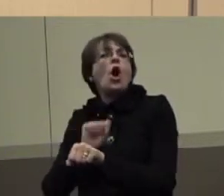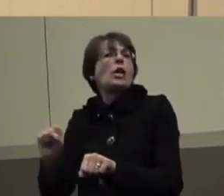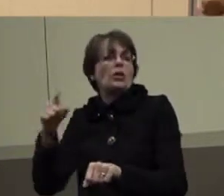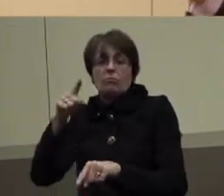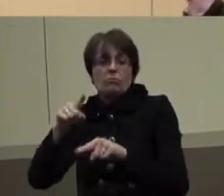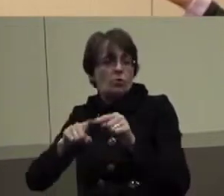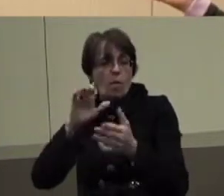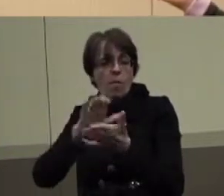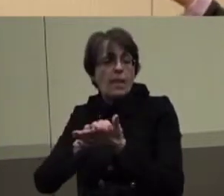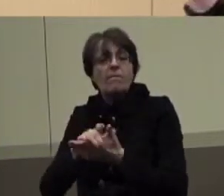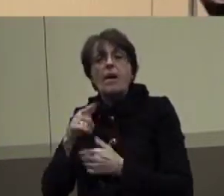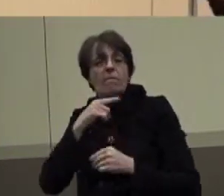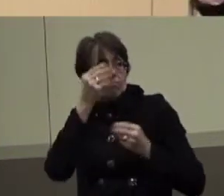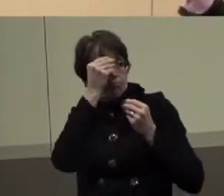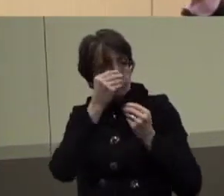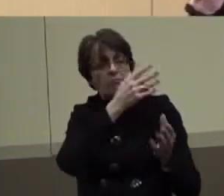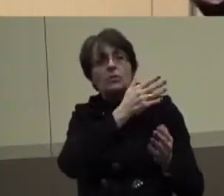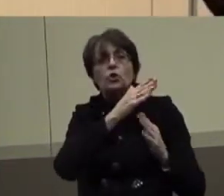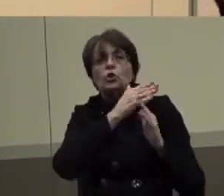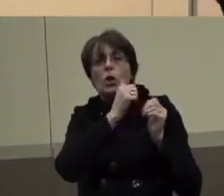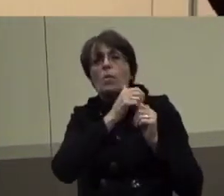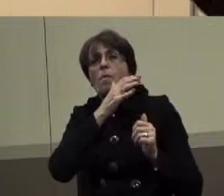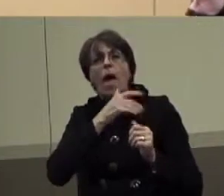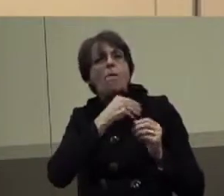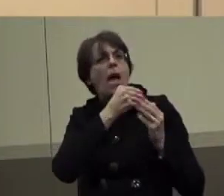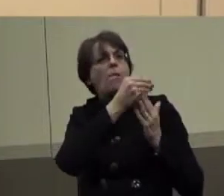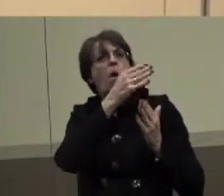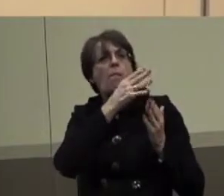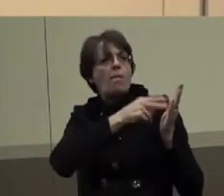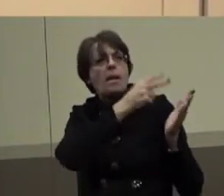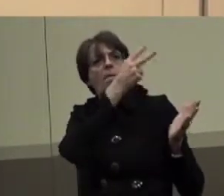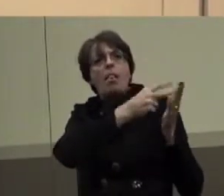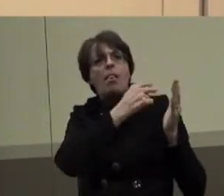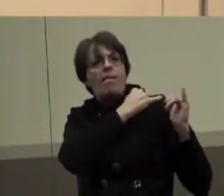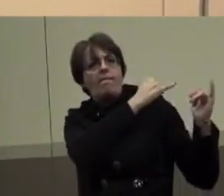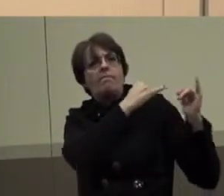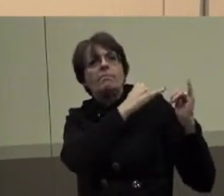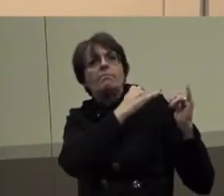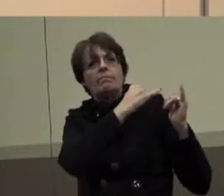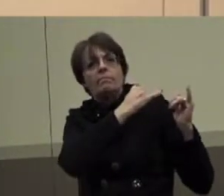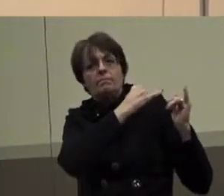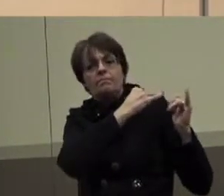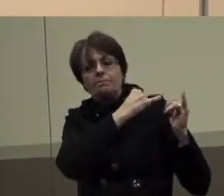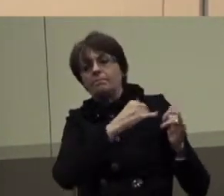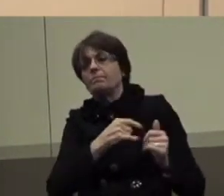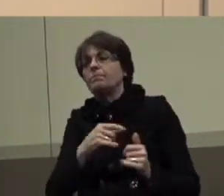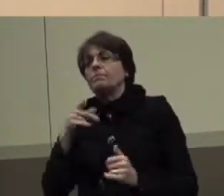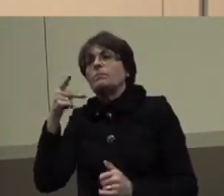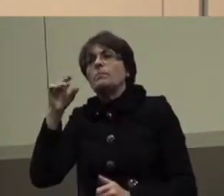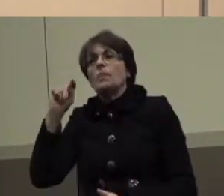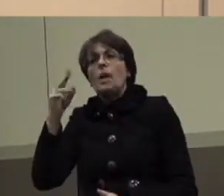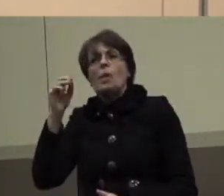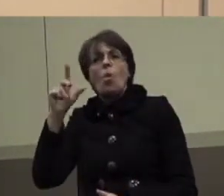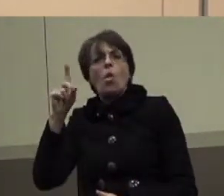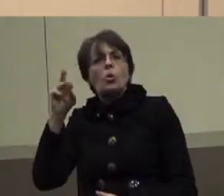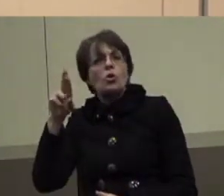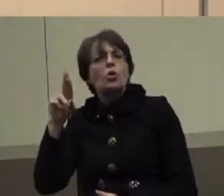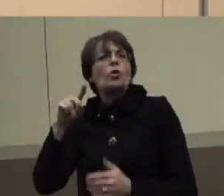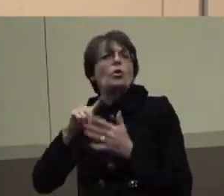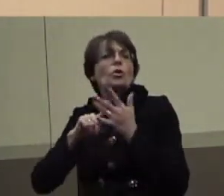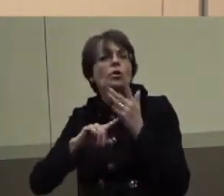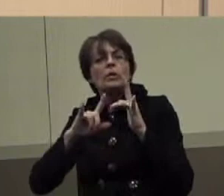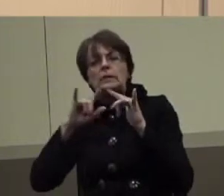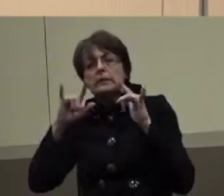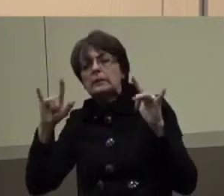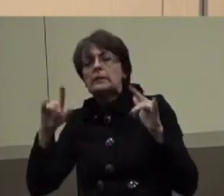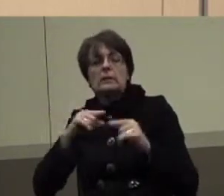believe. I shared it with Mom. I had bought Mom double of everything I bought for the school, and I bought her the pot holder. Mom was so excited.